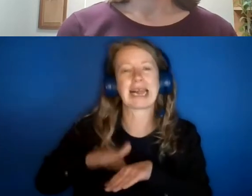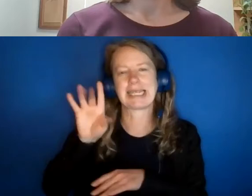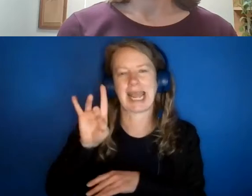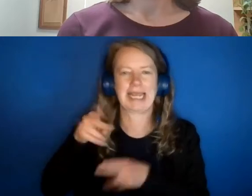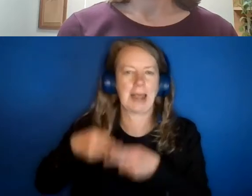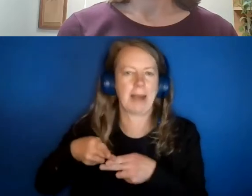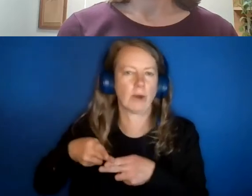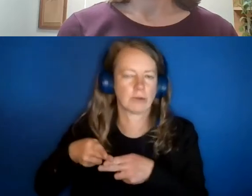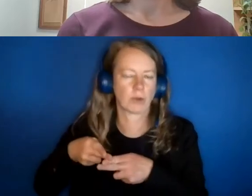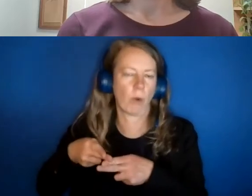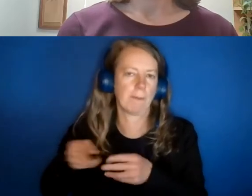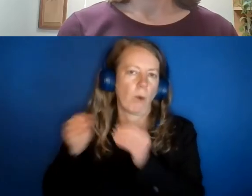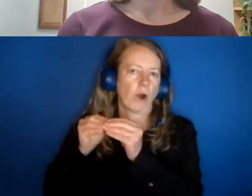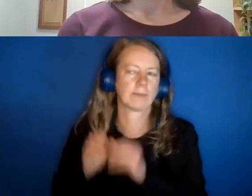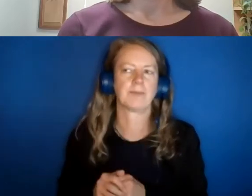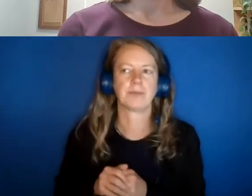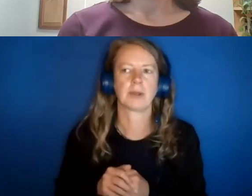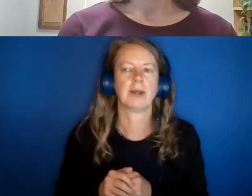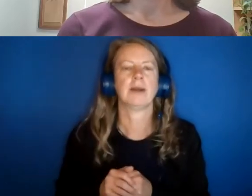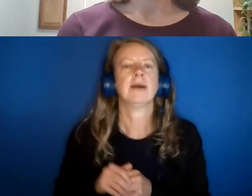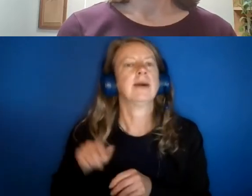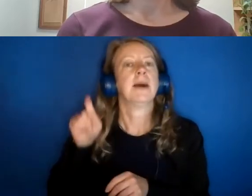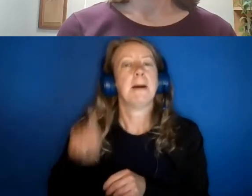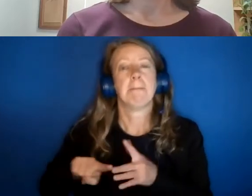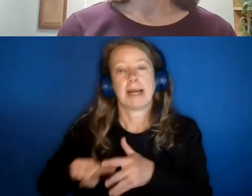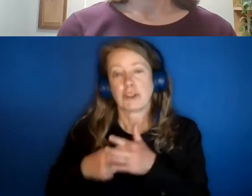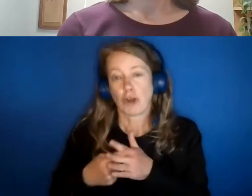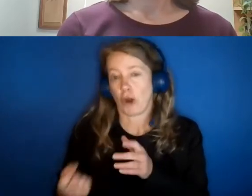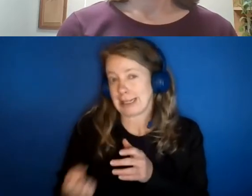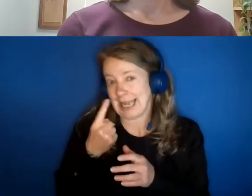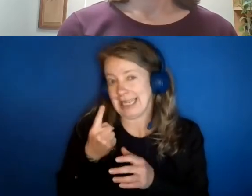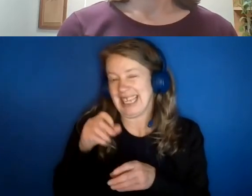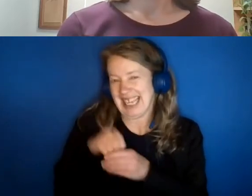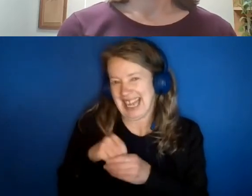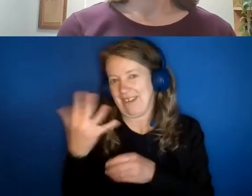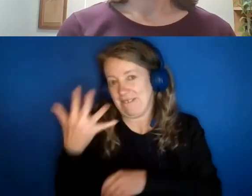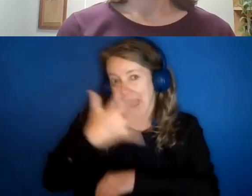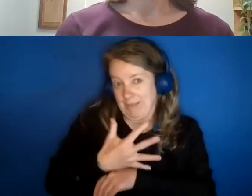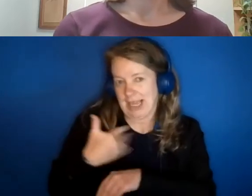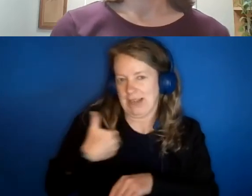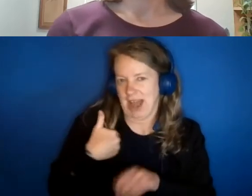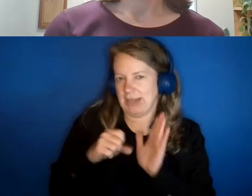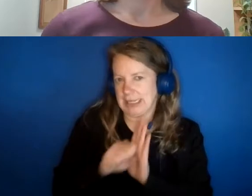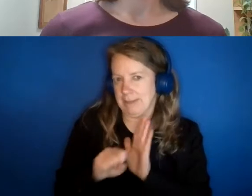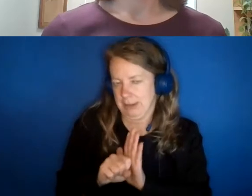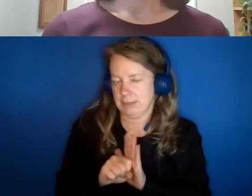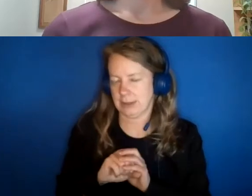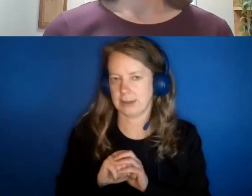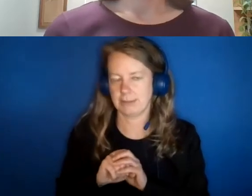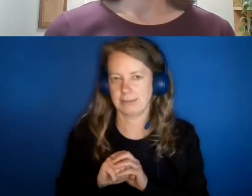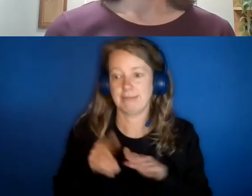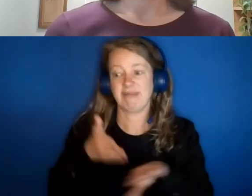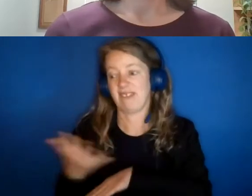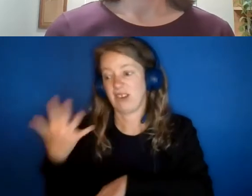Again, 5 days, you have to start within 5 days of symptoms and take that full